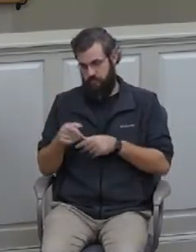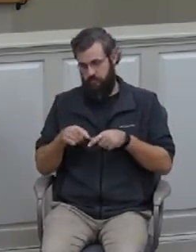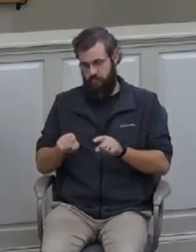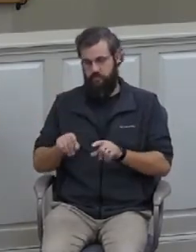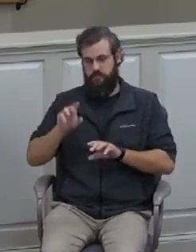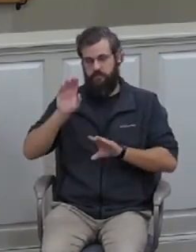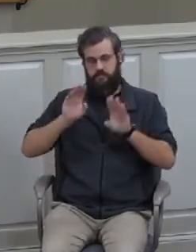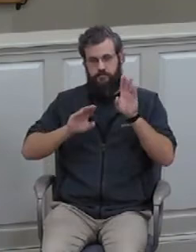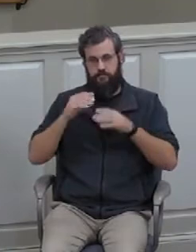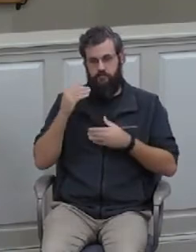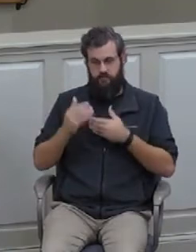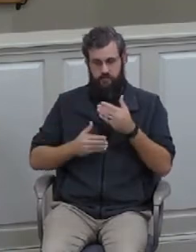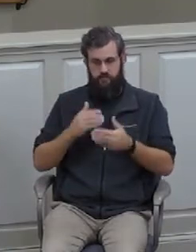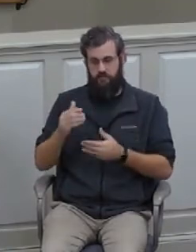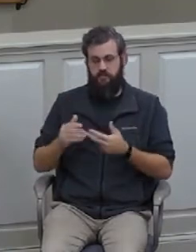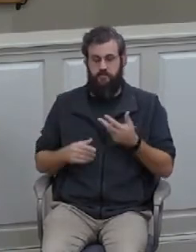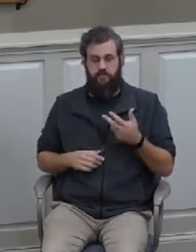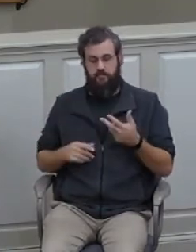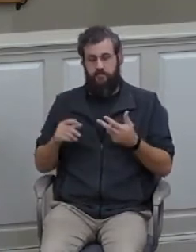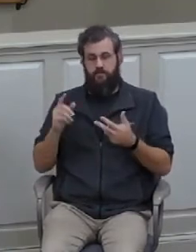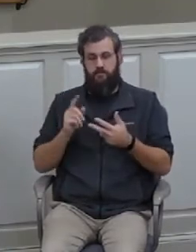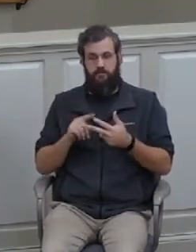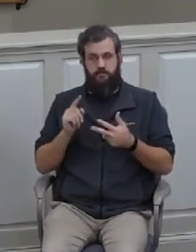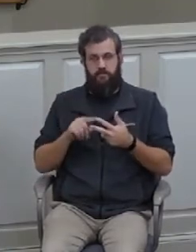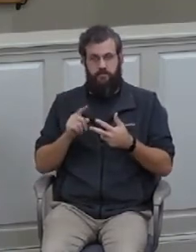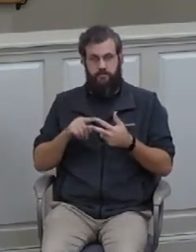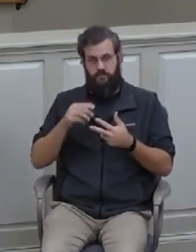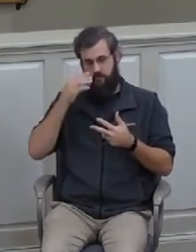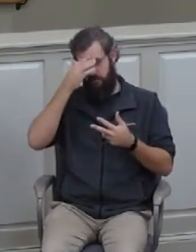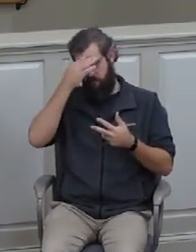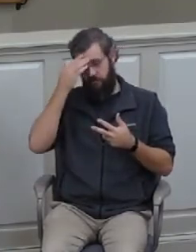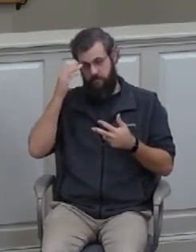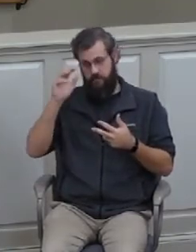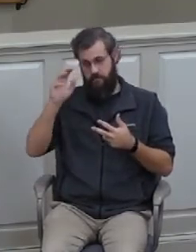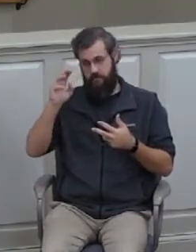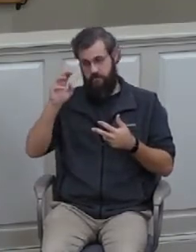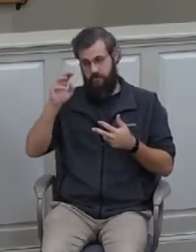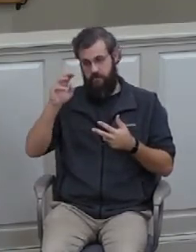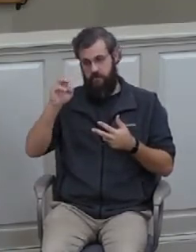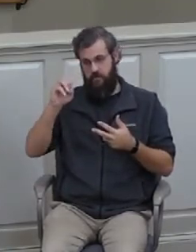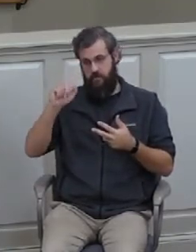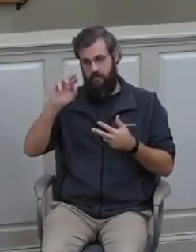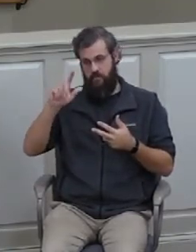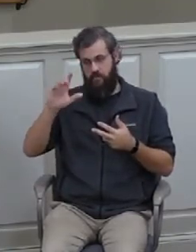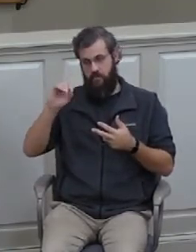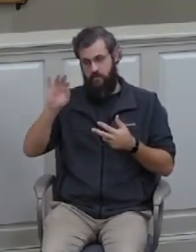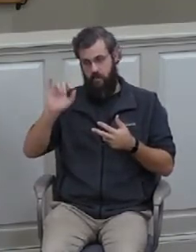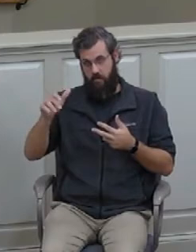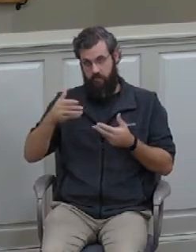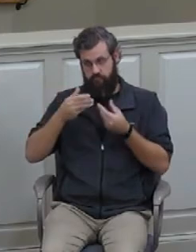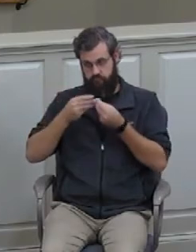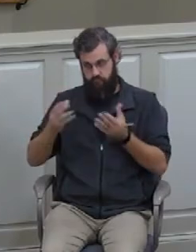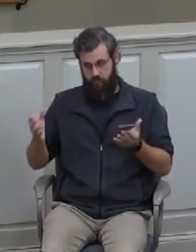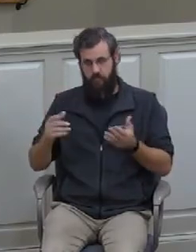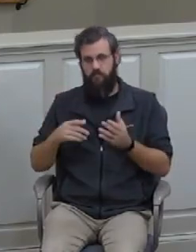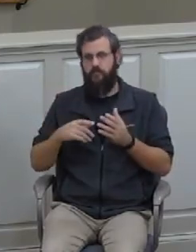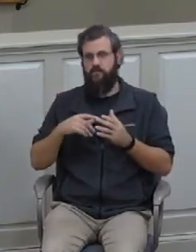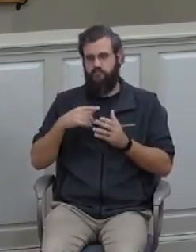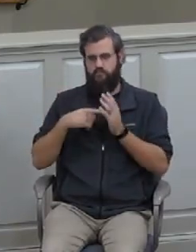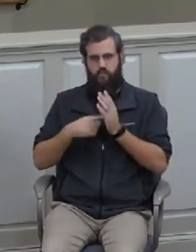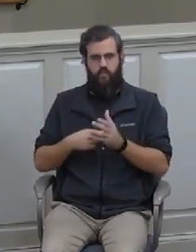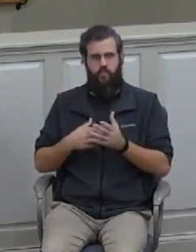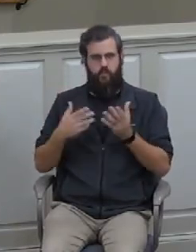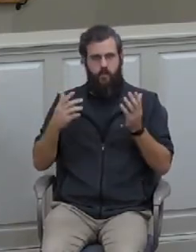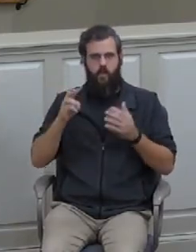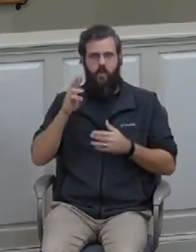process. The first of which, as described by a memorandum by Earl Coffey, involved a relocation of